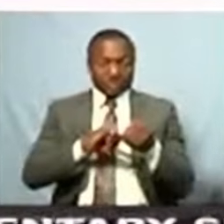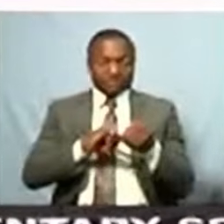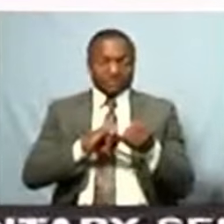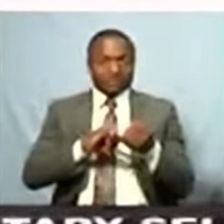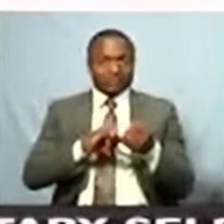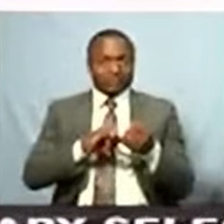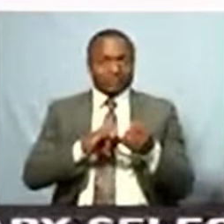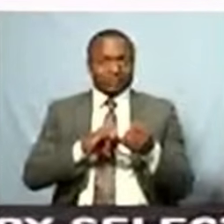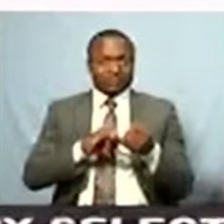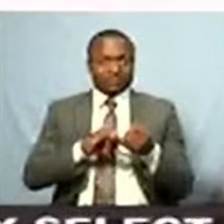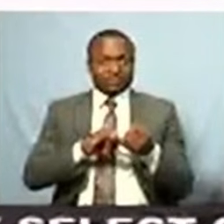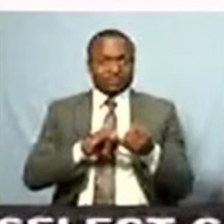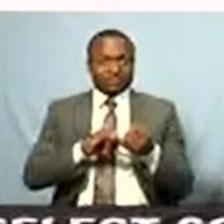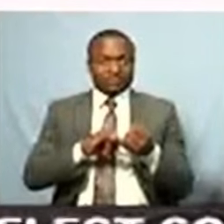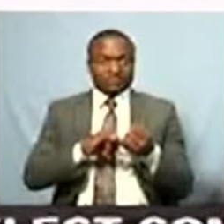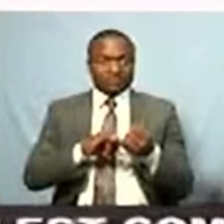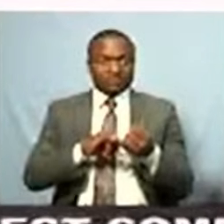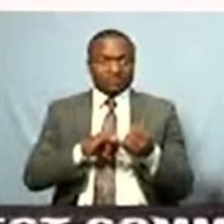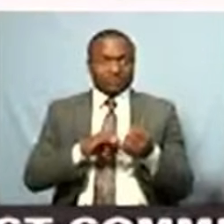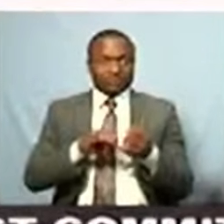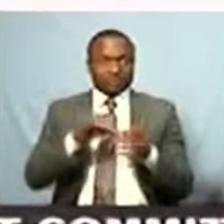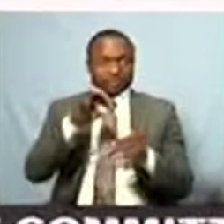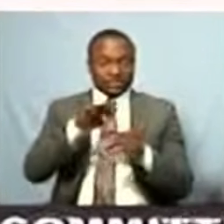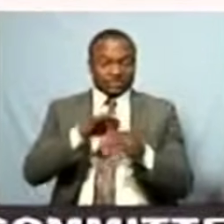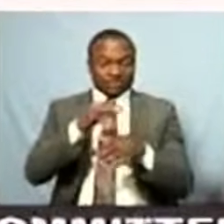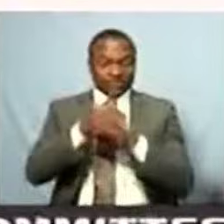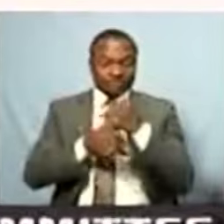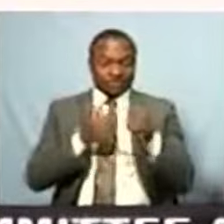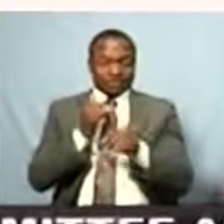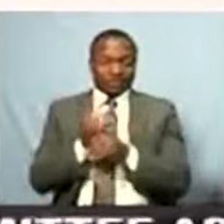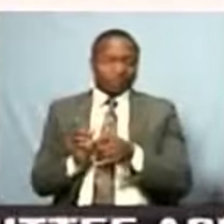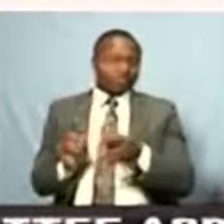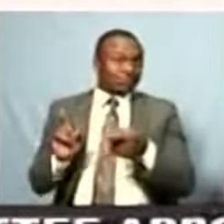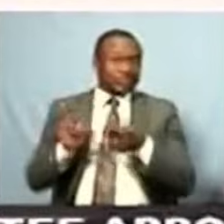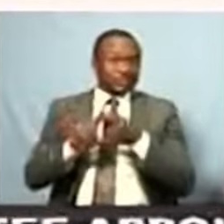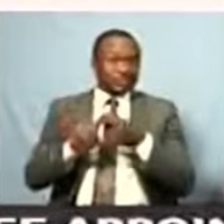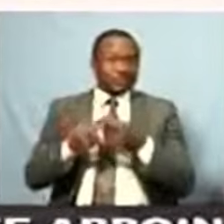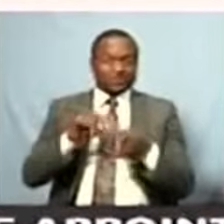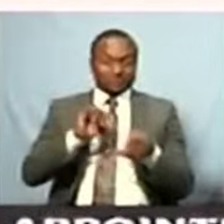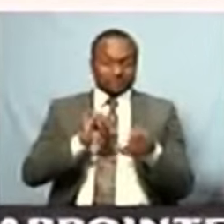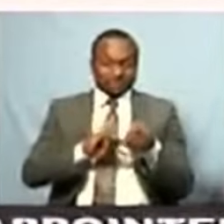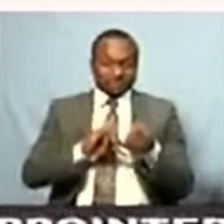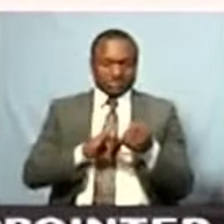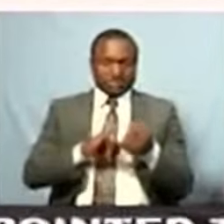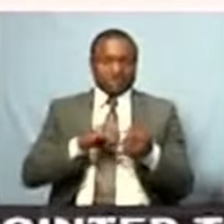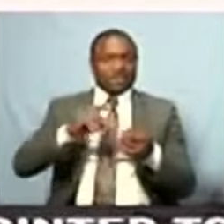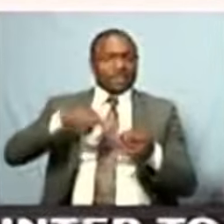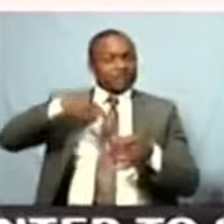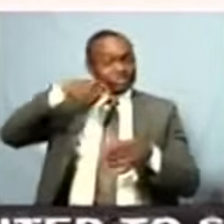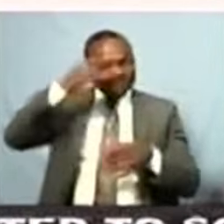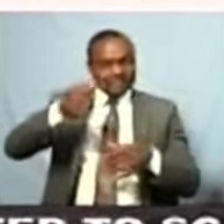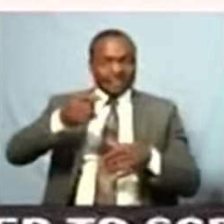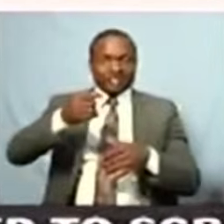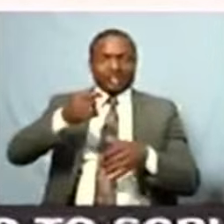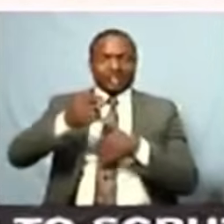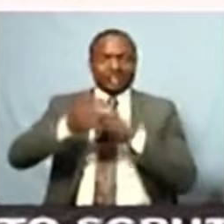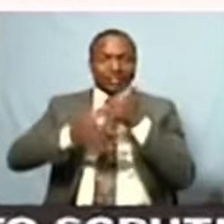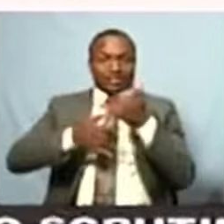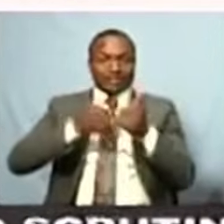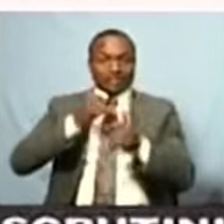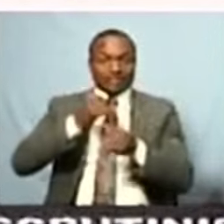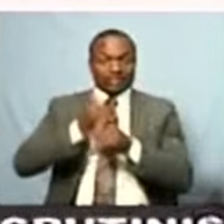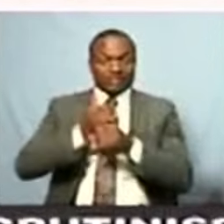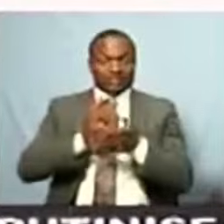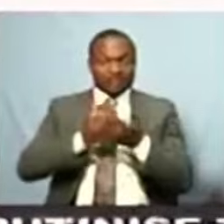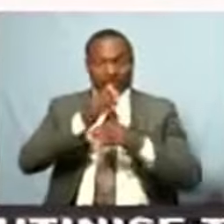of the election year until September the other year after elections. Maybe